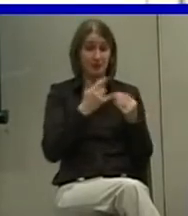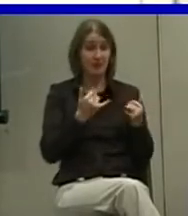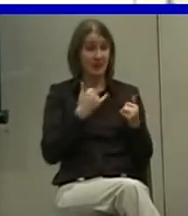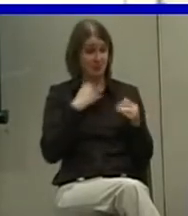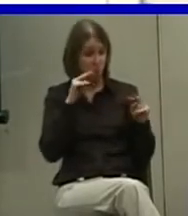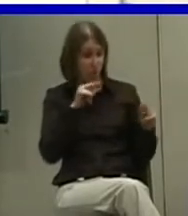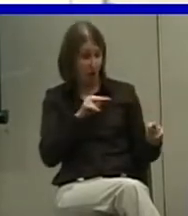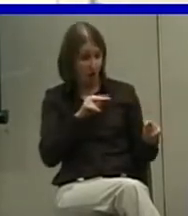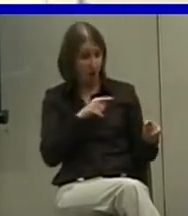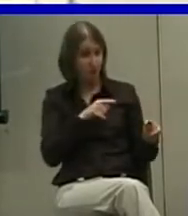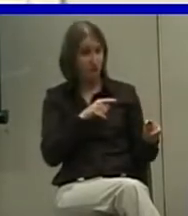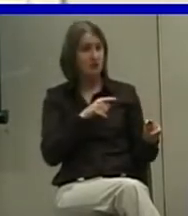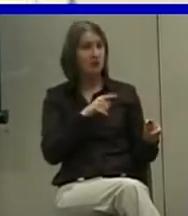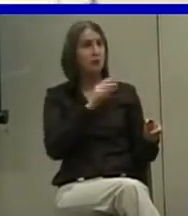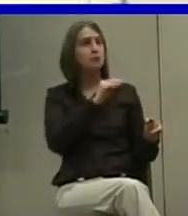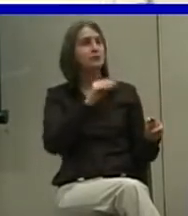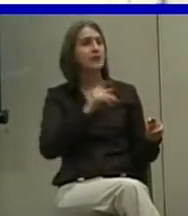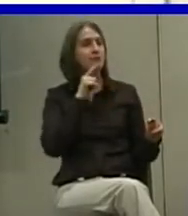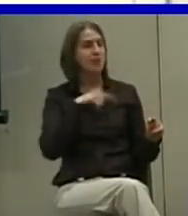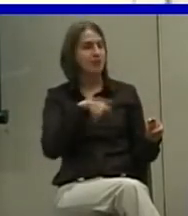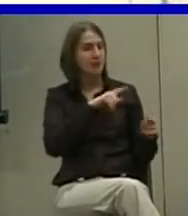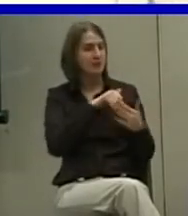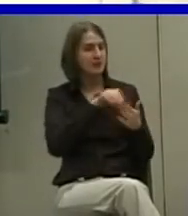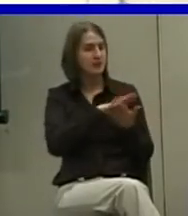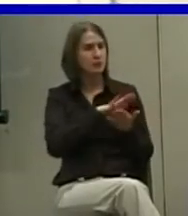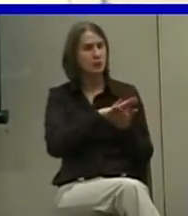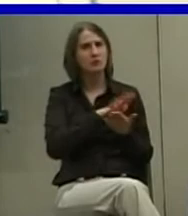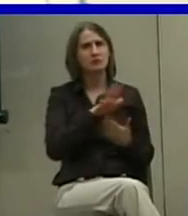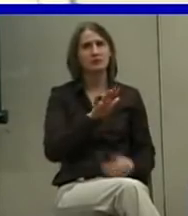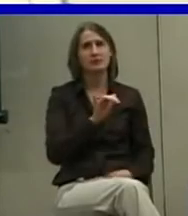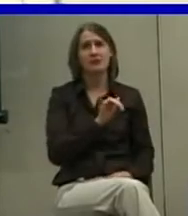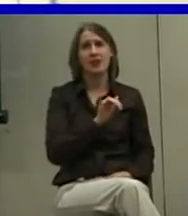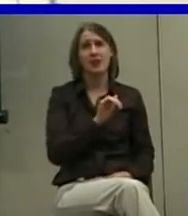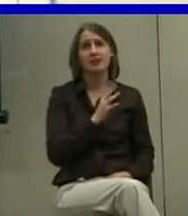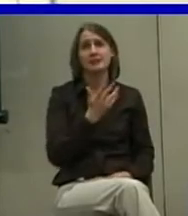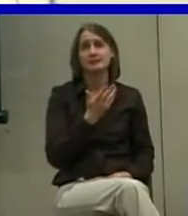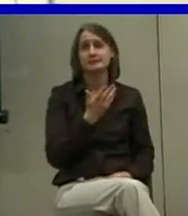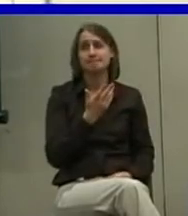the ratios for those kids in the school is something like